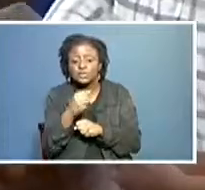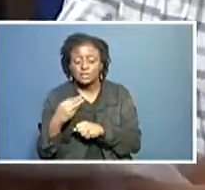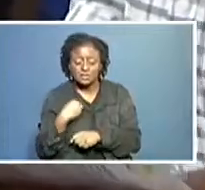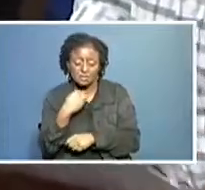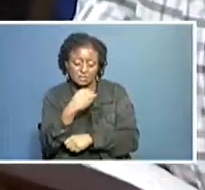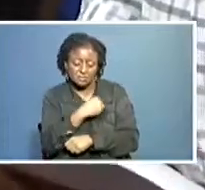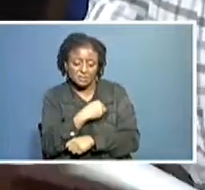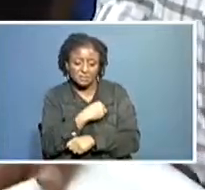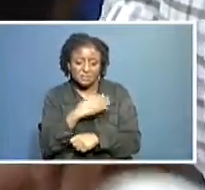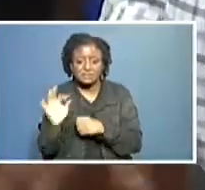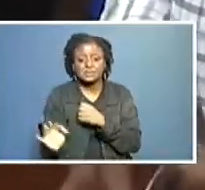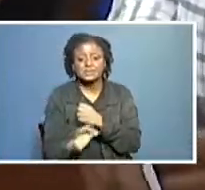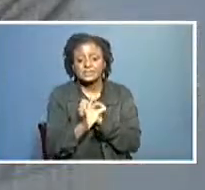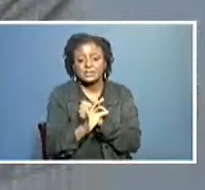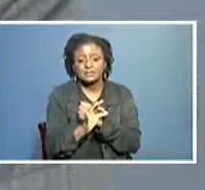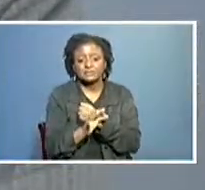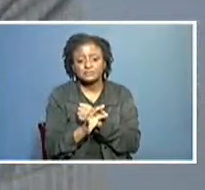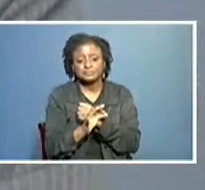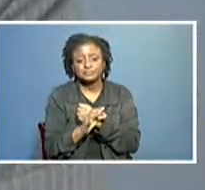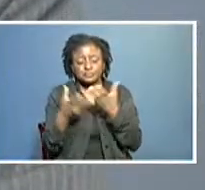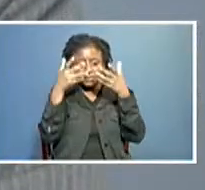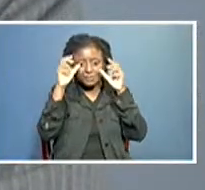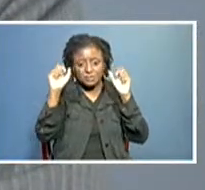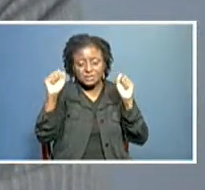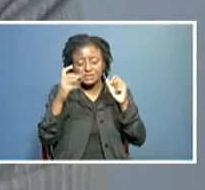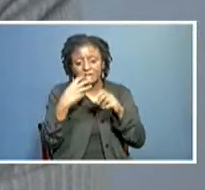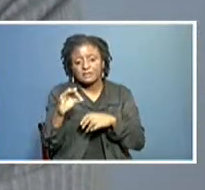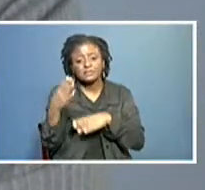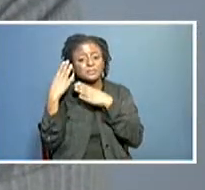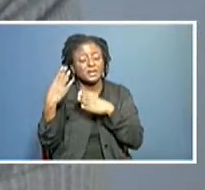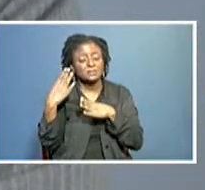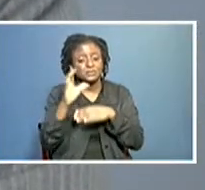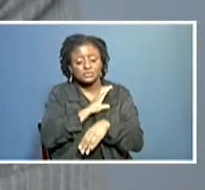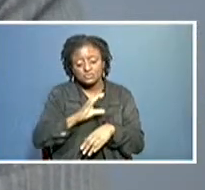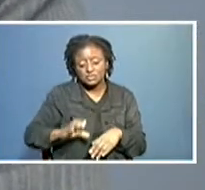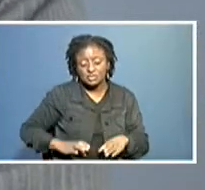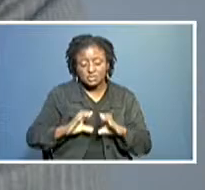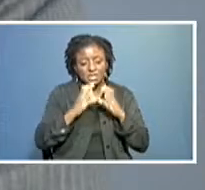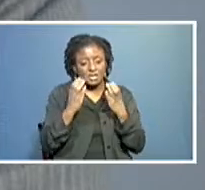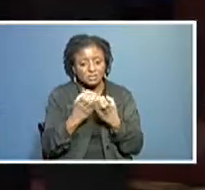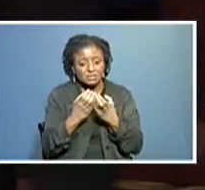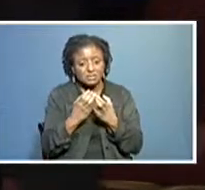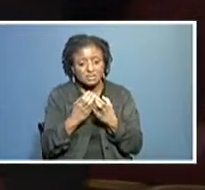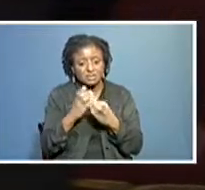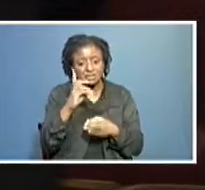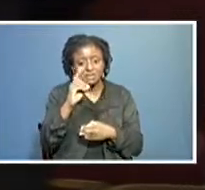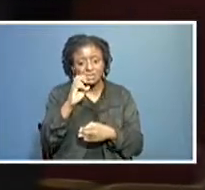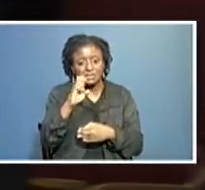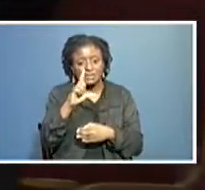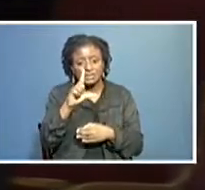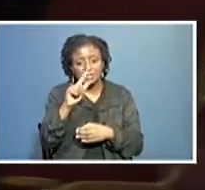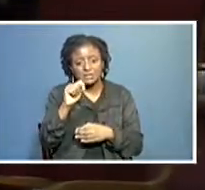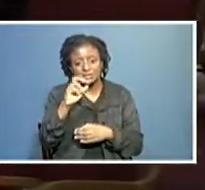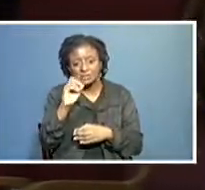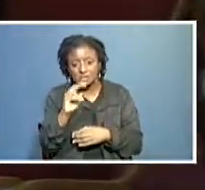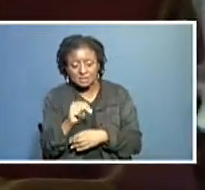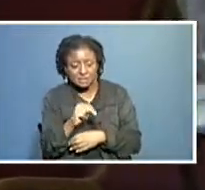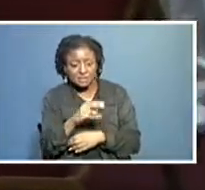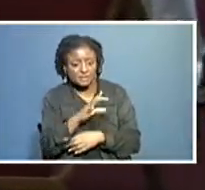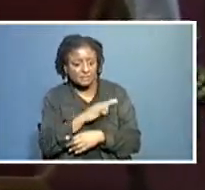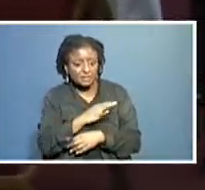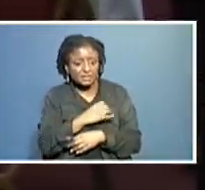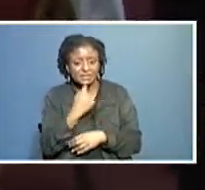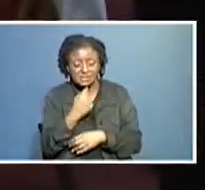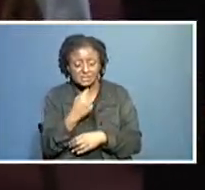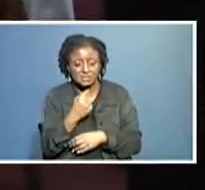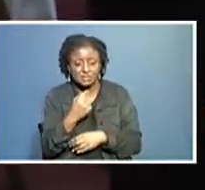of surging COVID-19 numbers. President of the Bahamas Christian Council, Apostle Delton Fernandez, says churches are taking a proactive